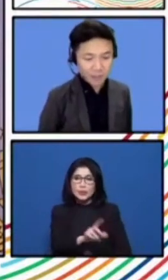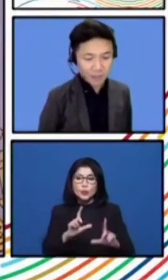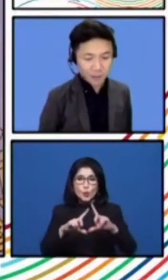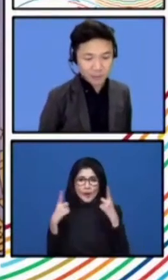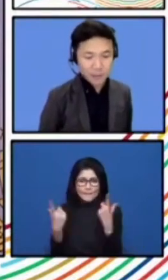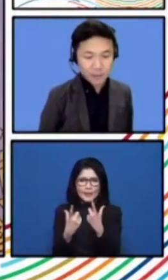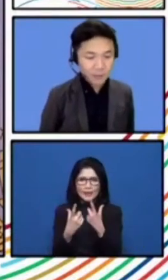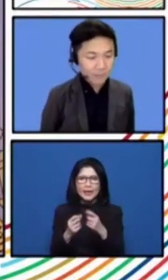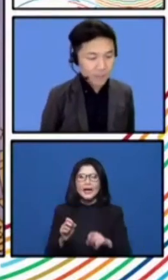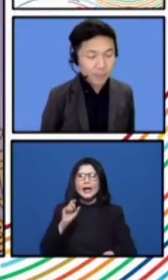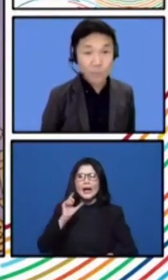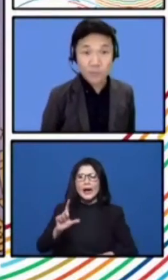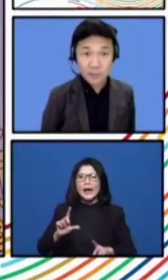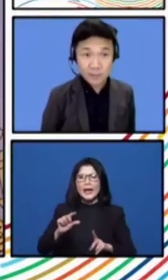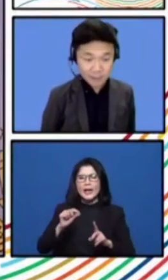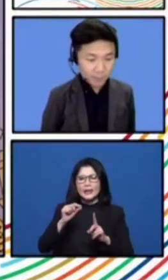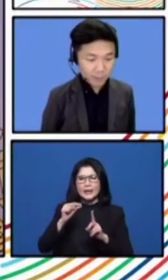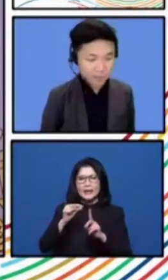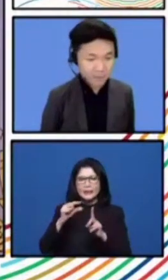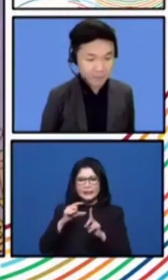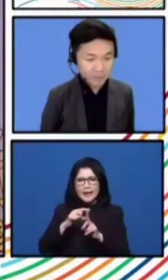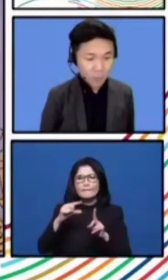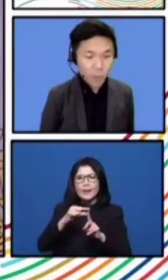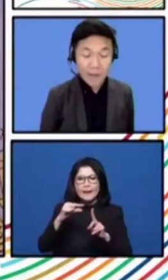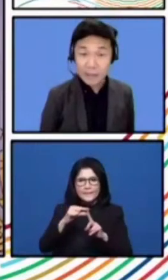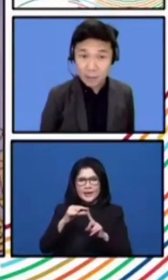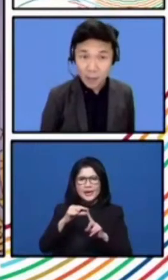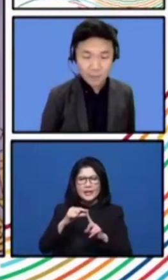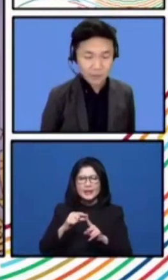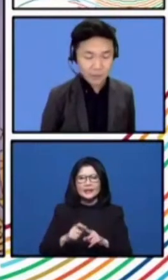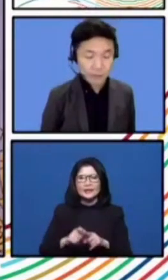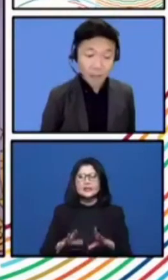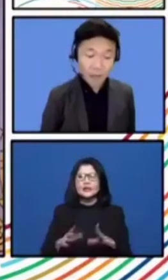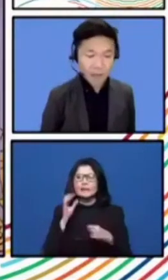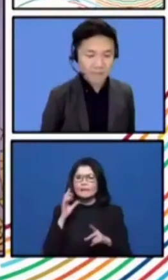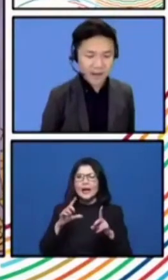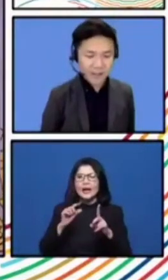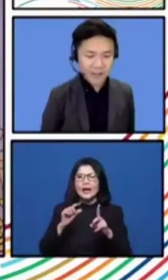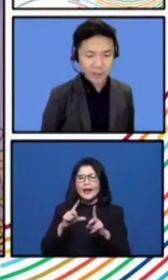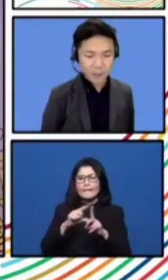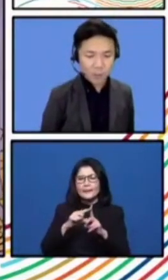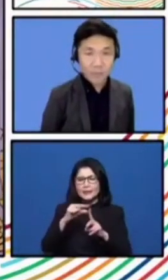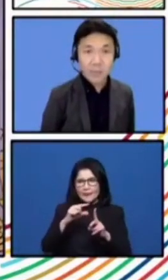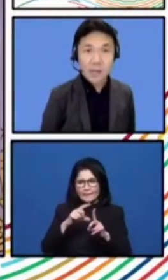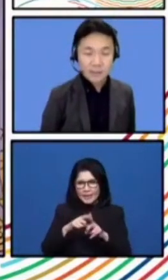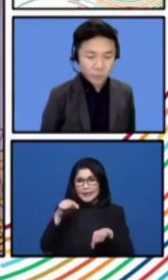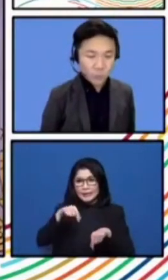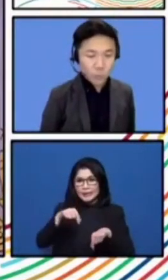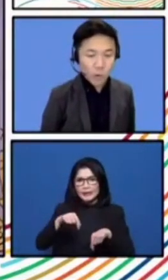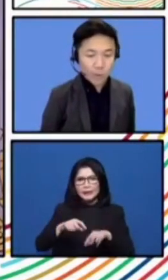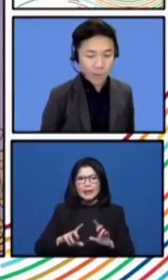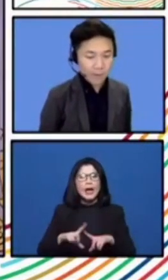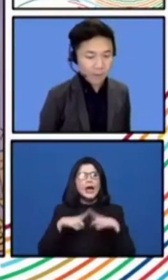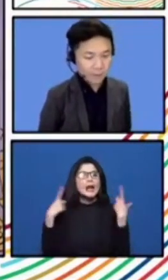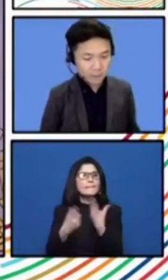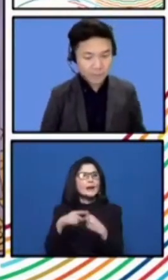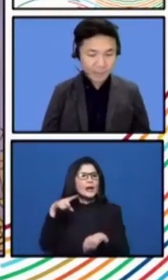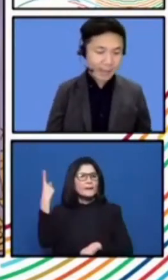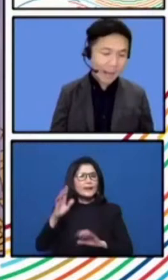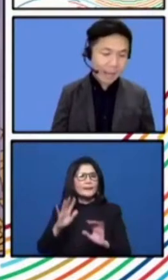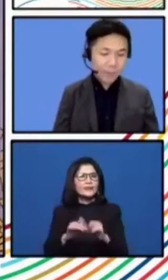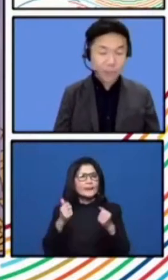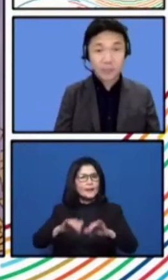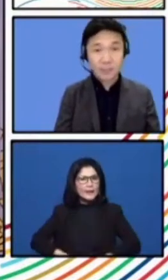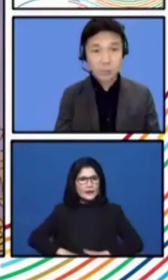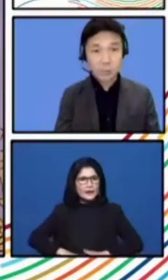scholarships so that people with disabilities what it can economically affected by covet did not worry that